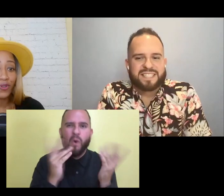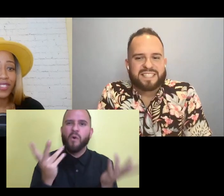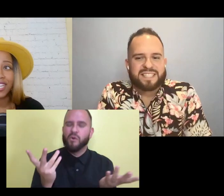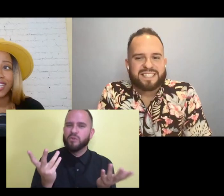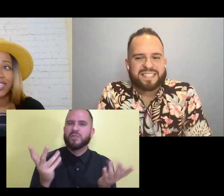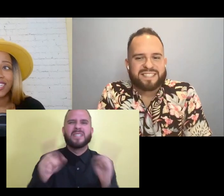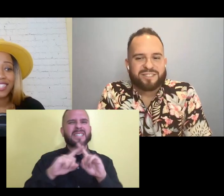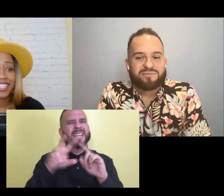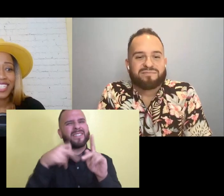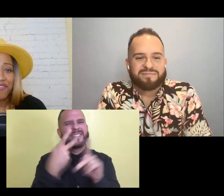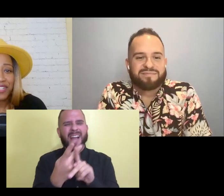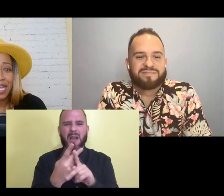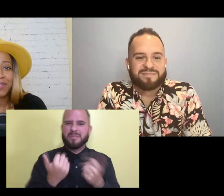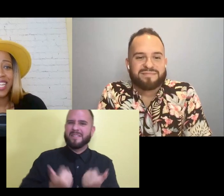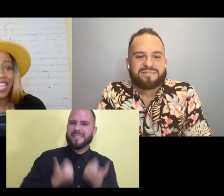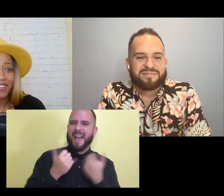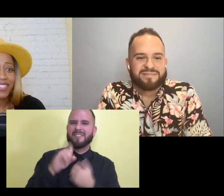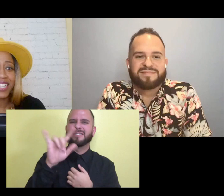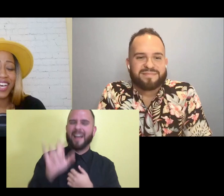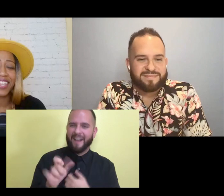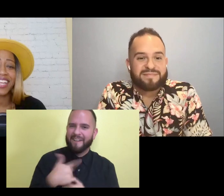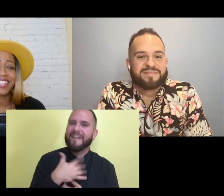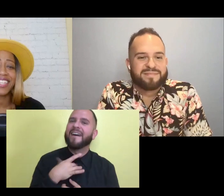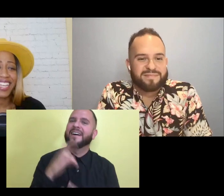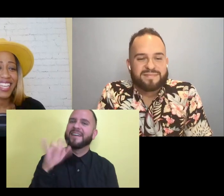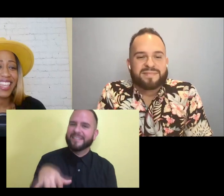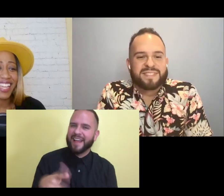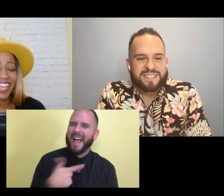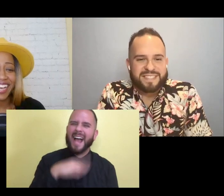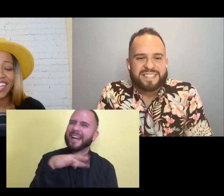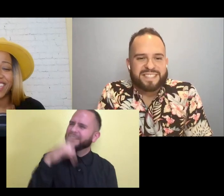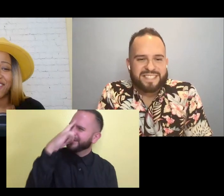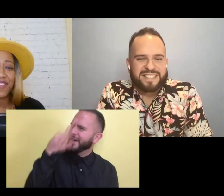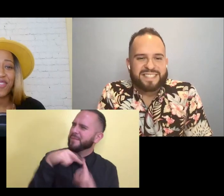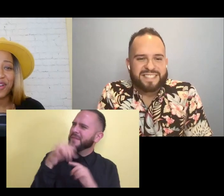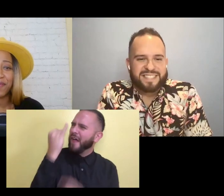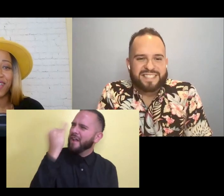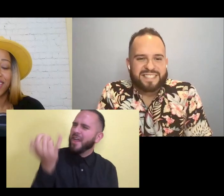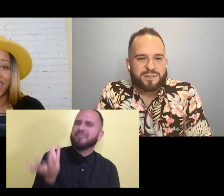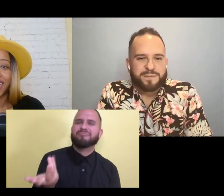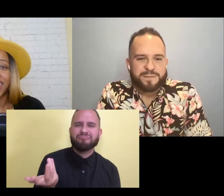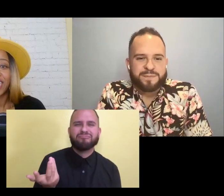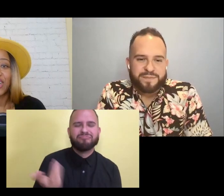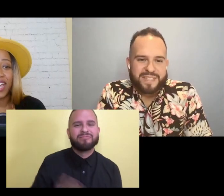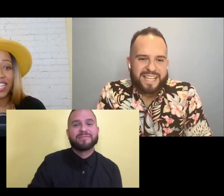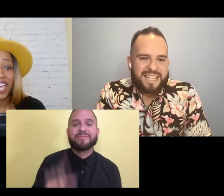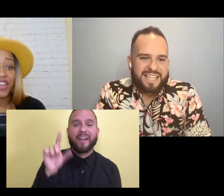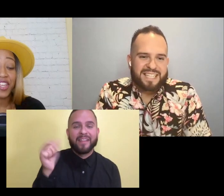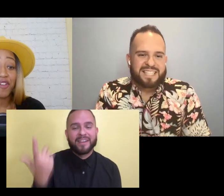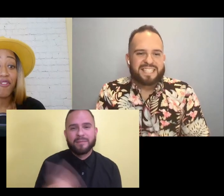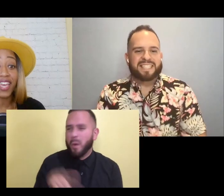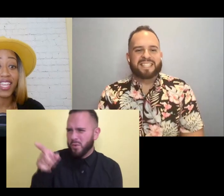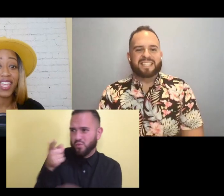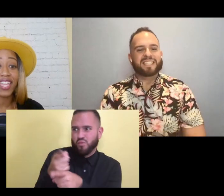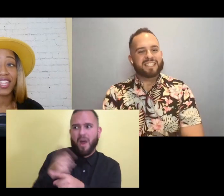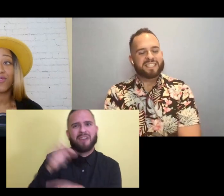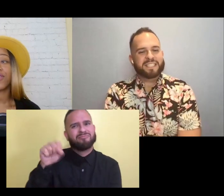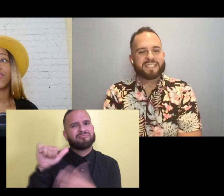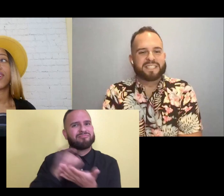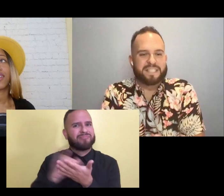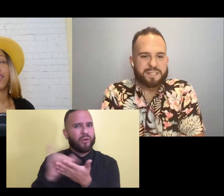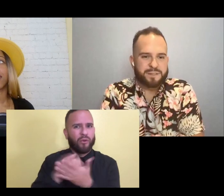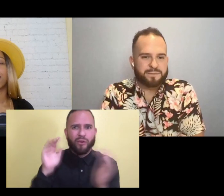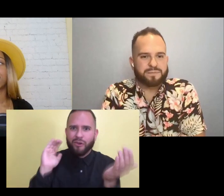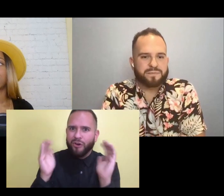foods, just different types of lifestyle. I like that. I never even thought about that. So LA, and you're right. New